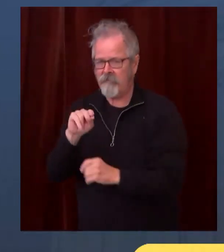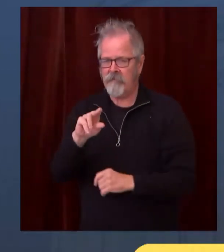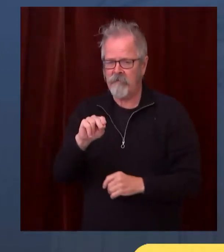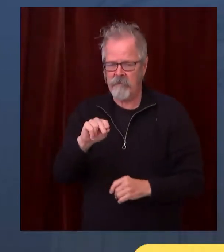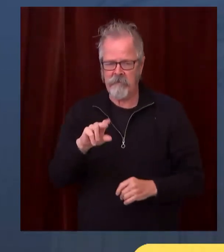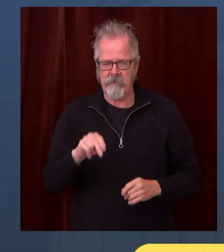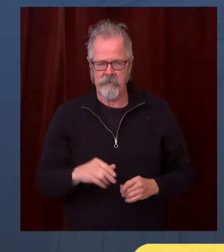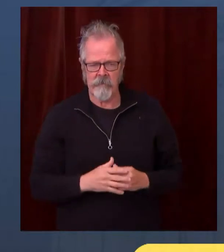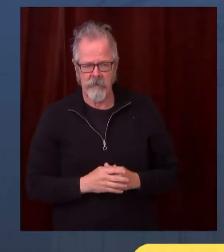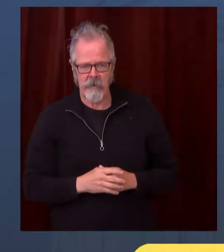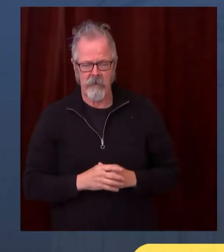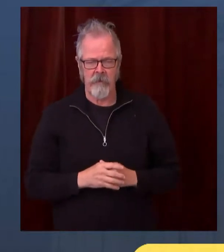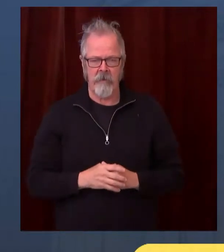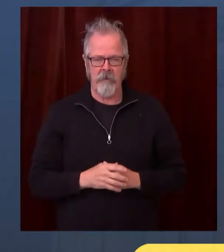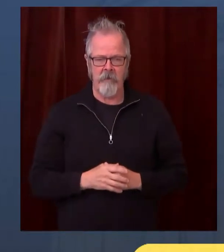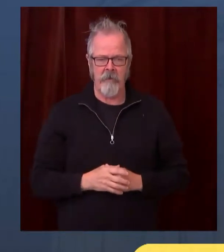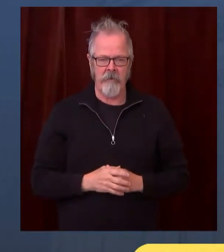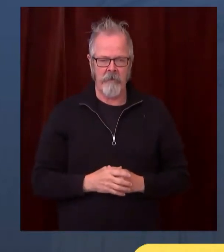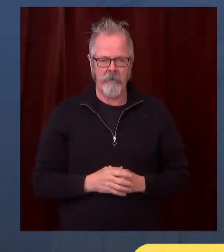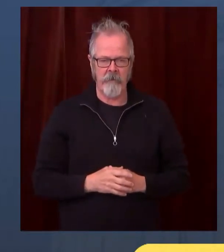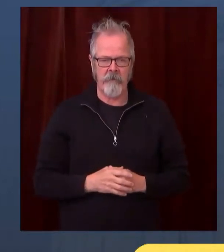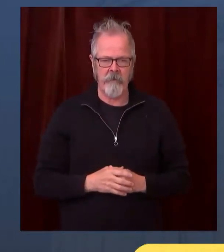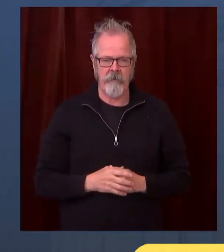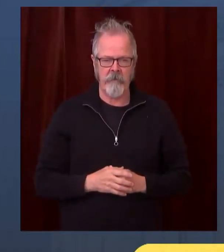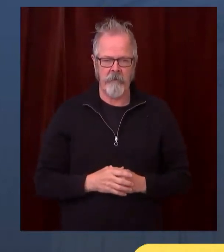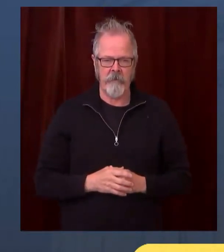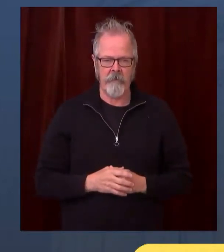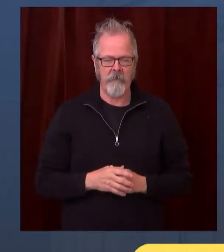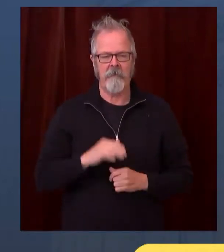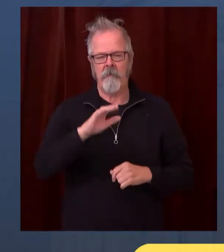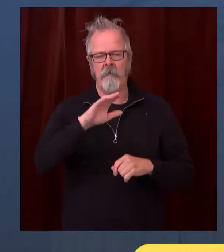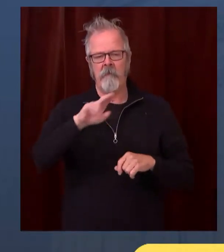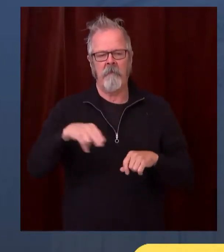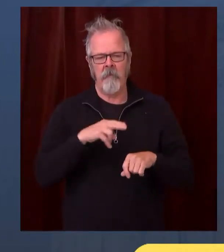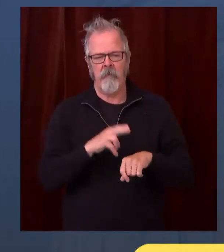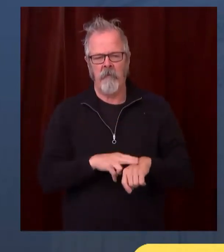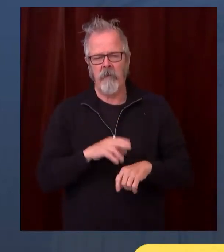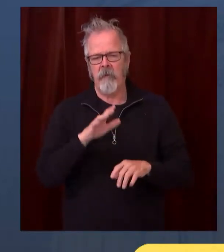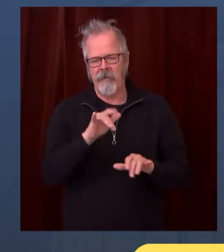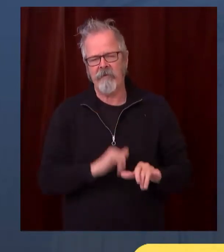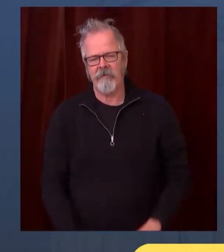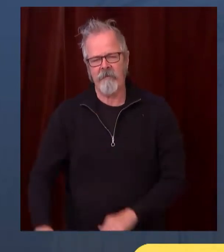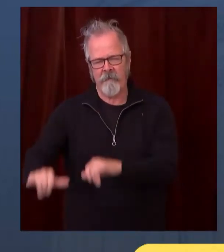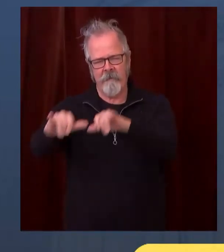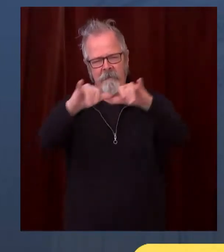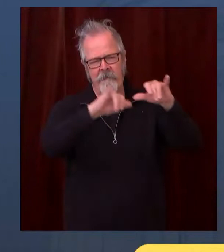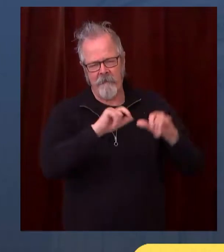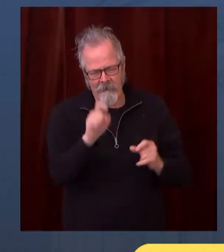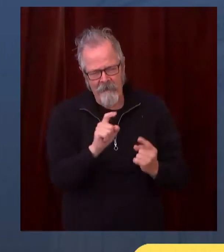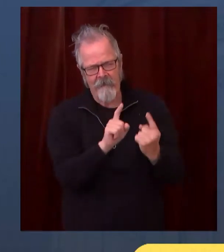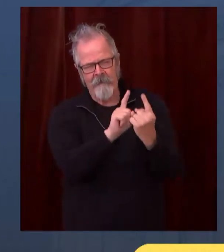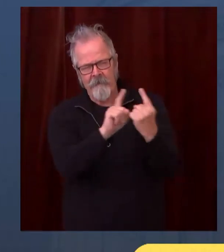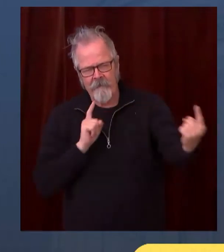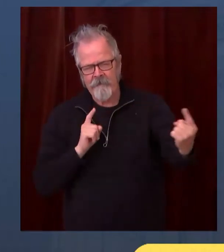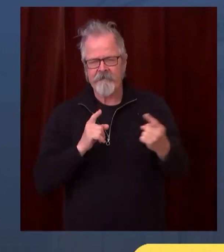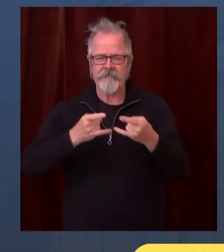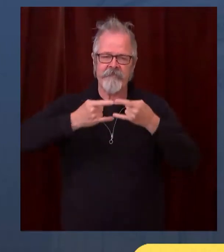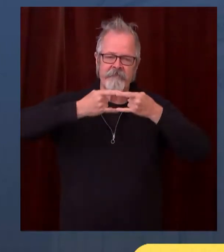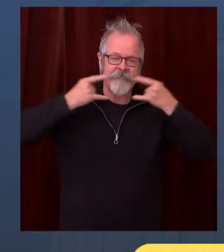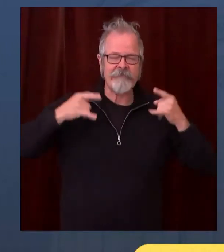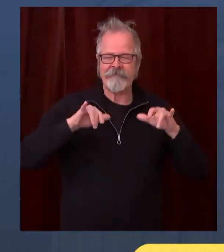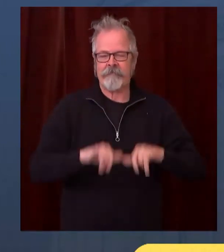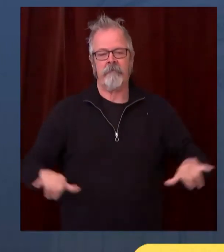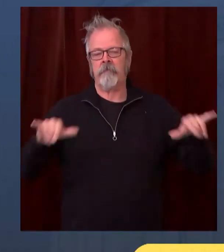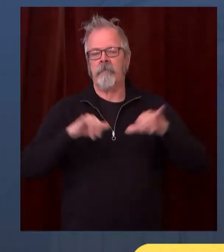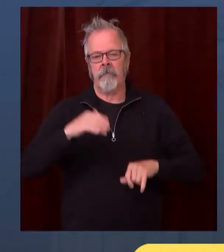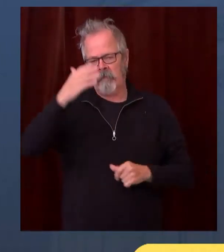for. And that means, and this goes for all of us, social distancing, masking, and screening for individuals for symptoms, to